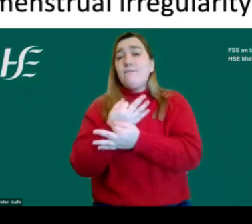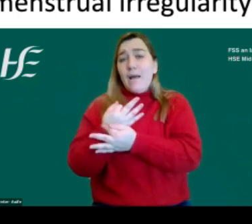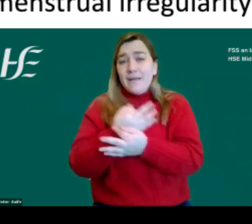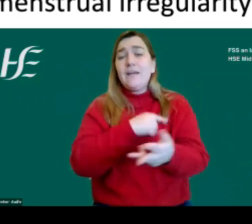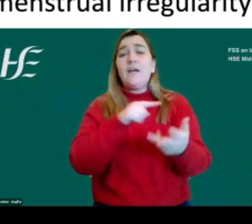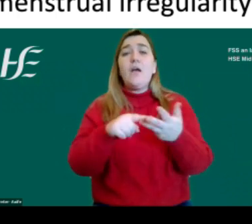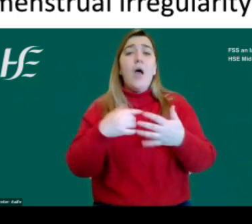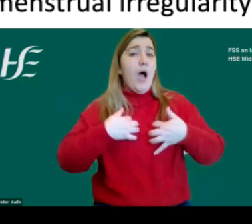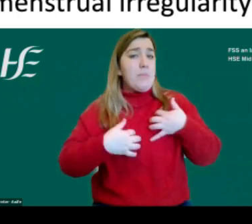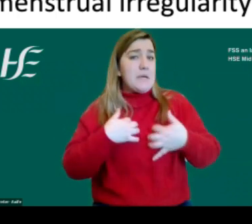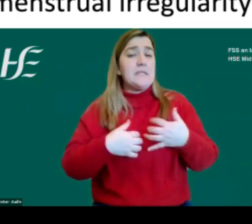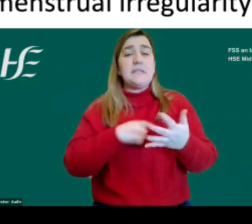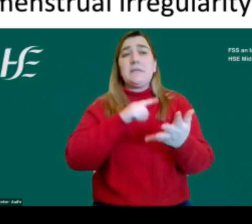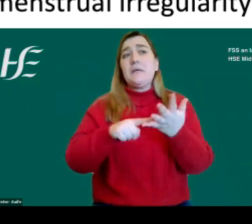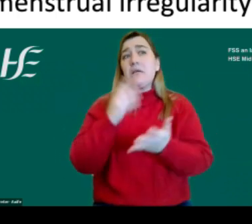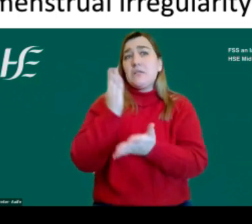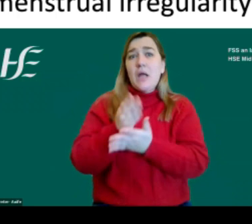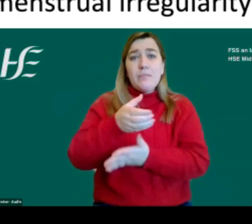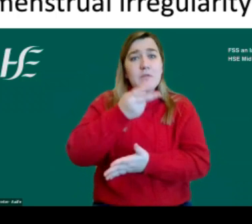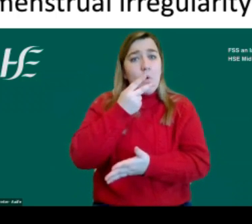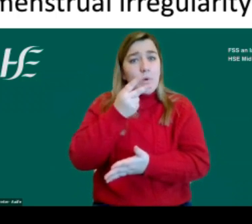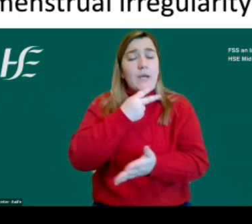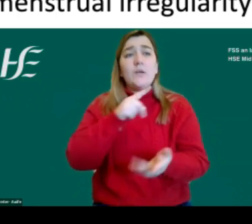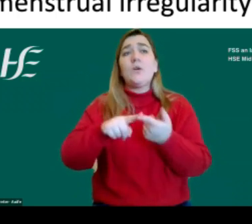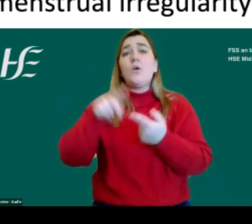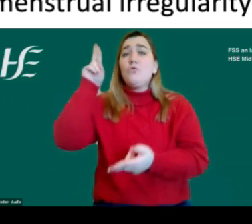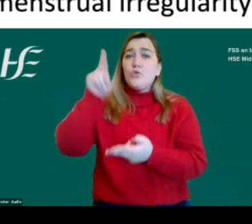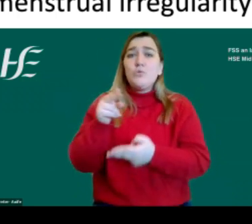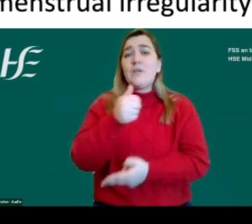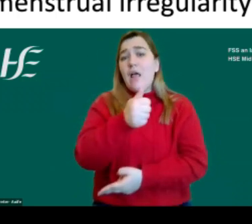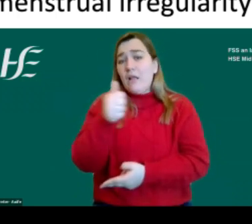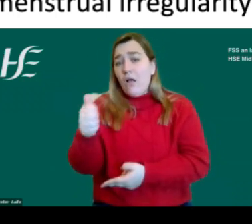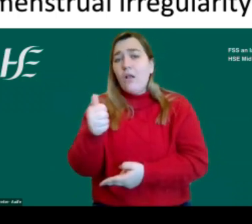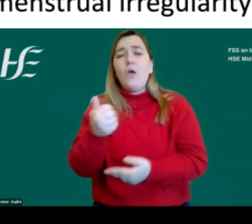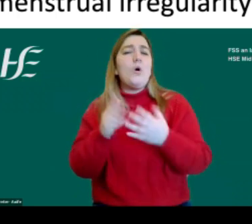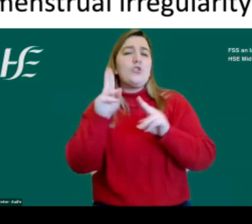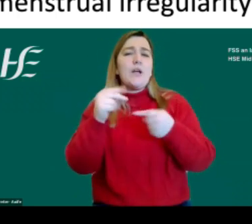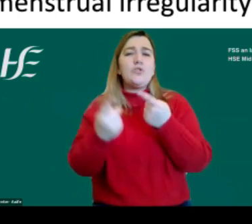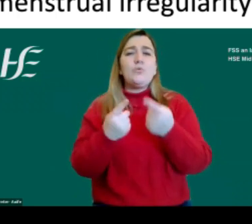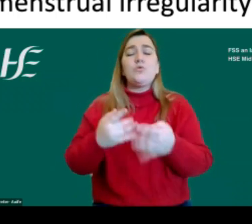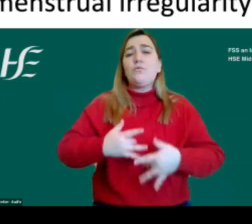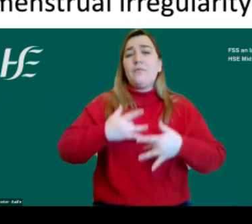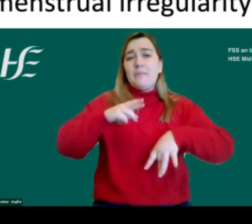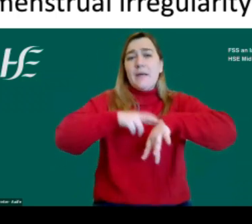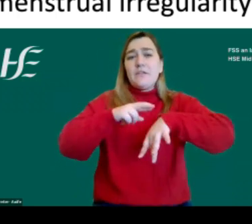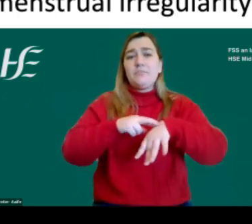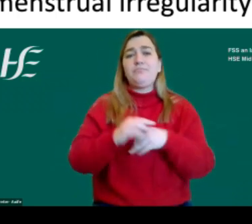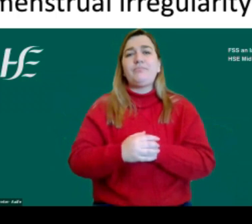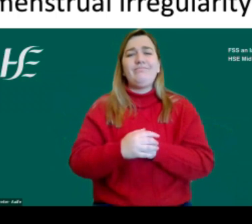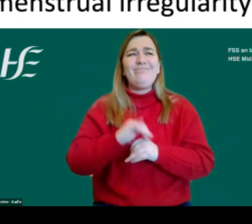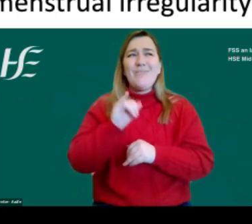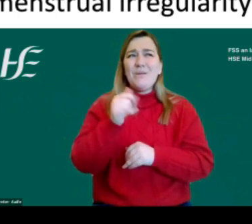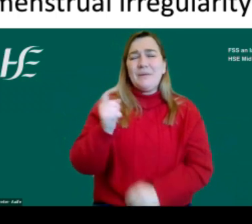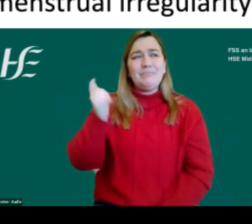we can do to live better and feel better. And sometimes at the back of our head, so the very odd patient doesn't respond to HRT and still getting horrific